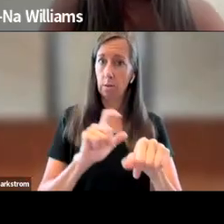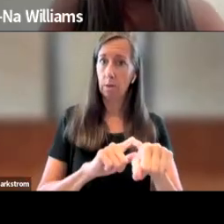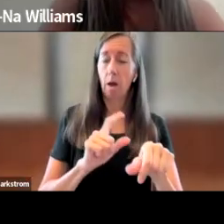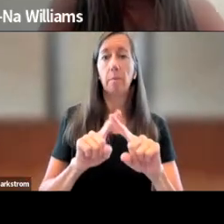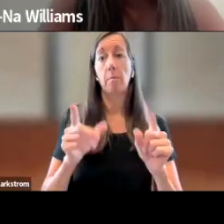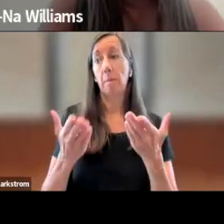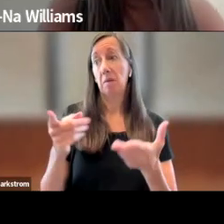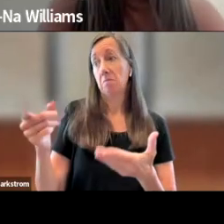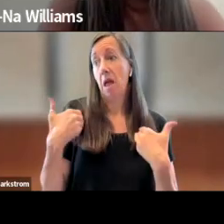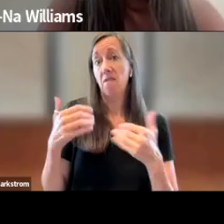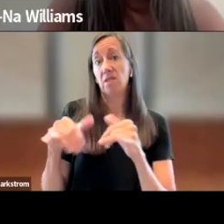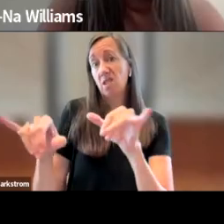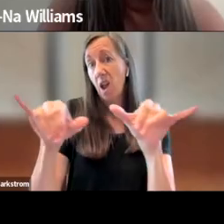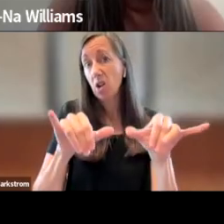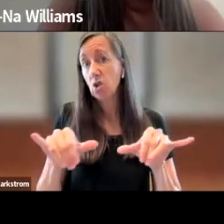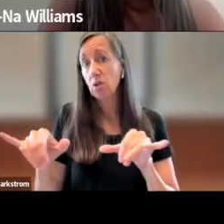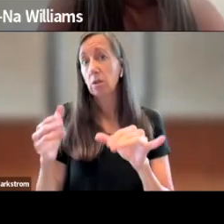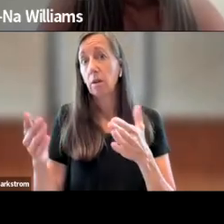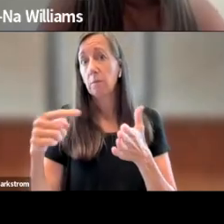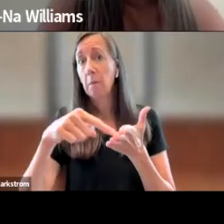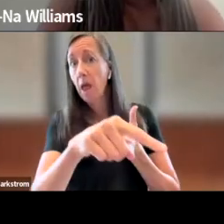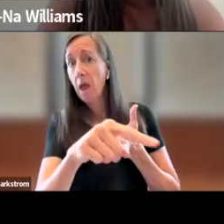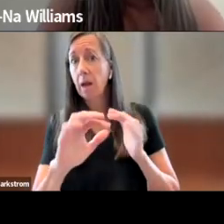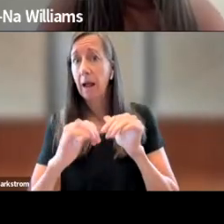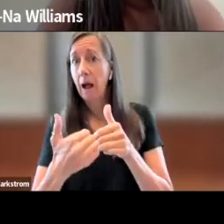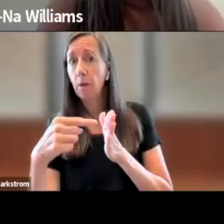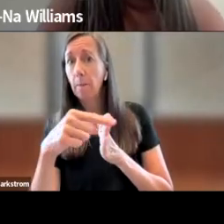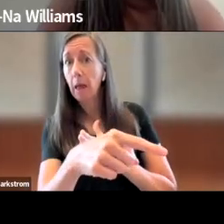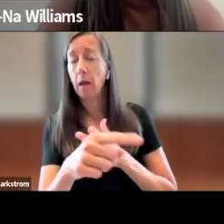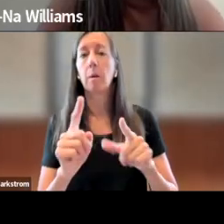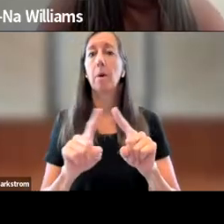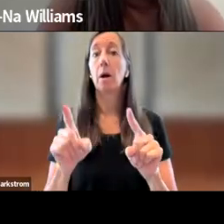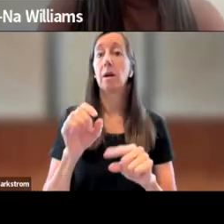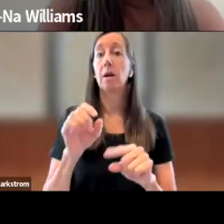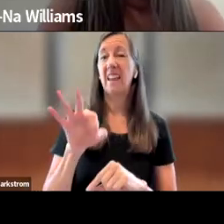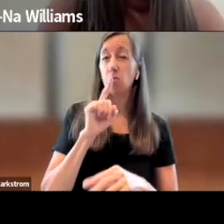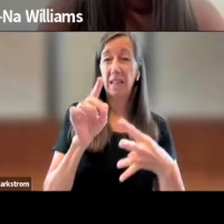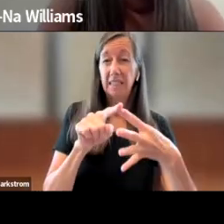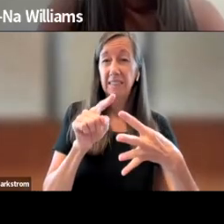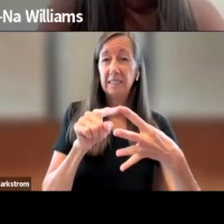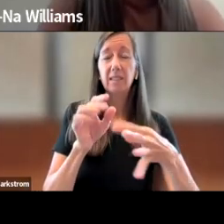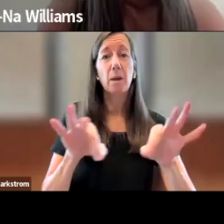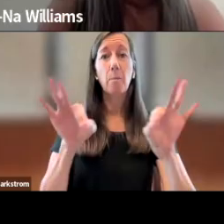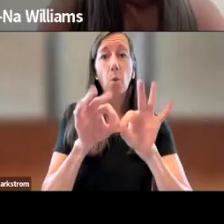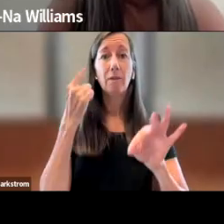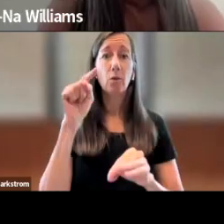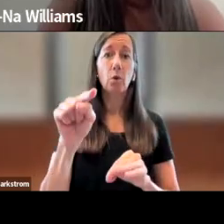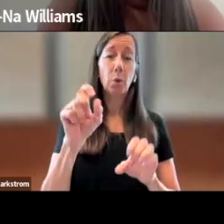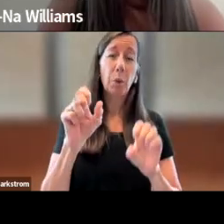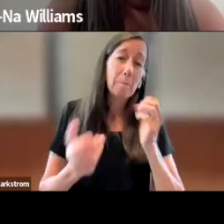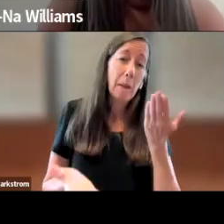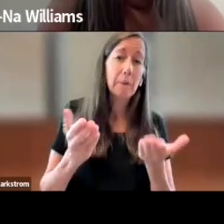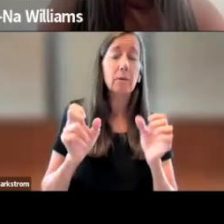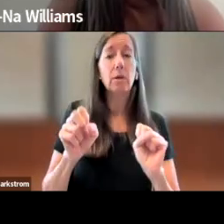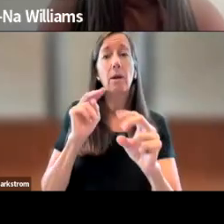of payment, but if that's important to you and it's something that may be negotiated, I would try.